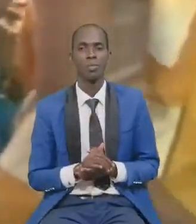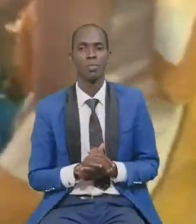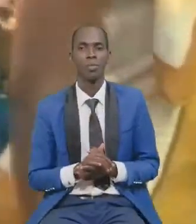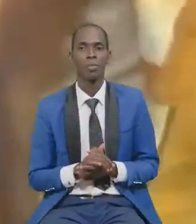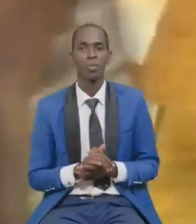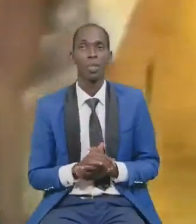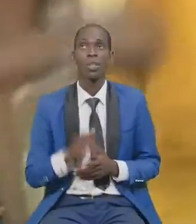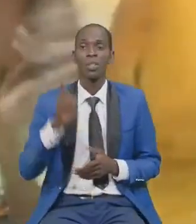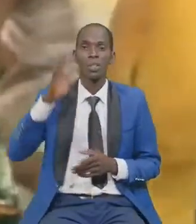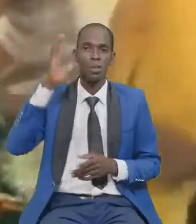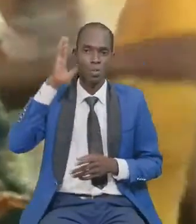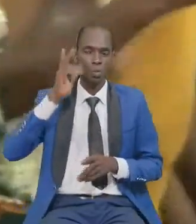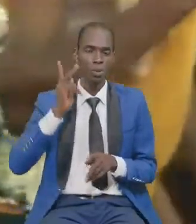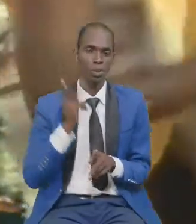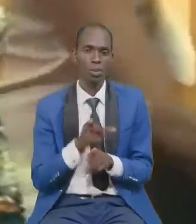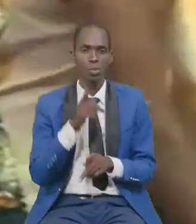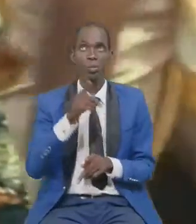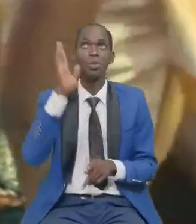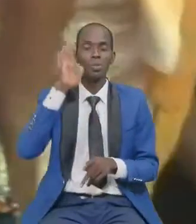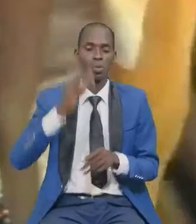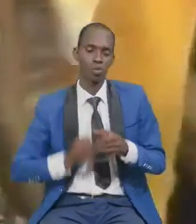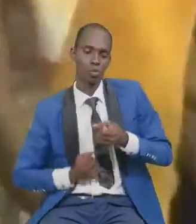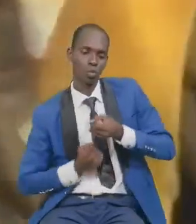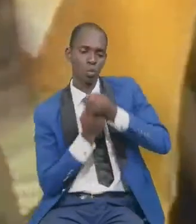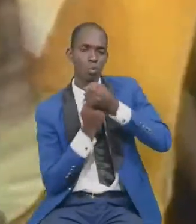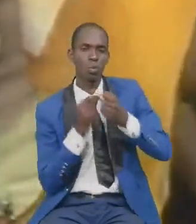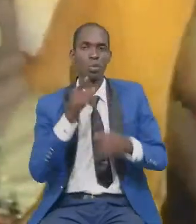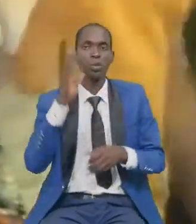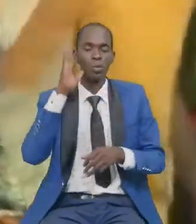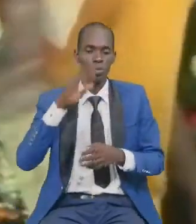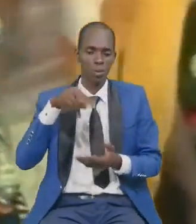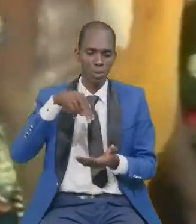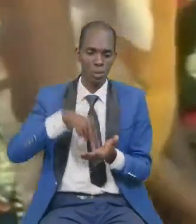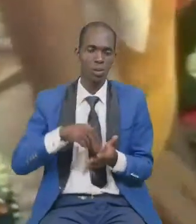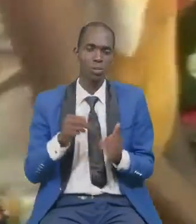He'll sustain you. He'll support you. He'll stay by you.